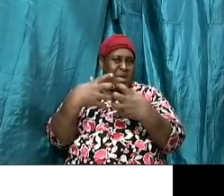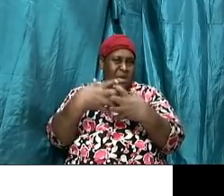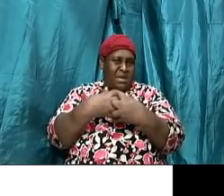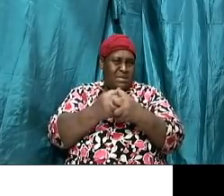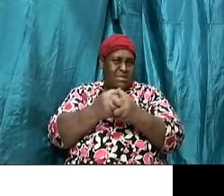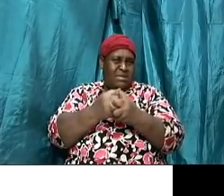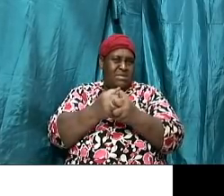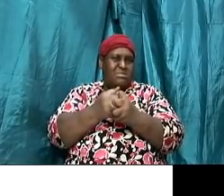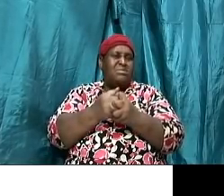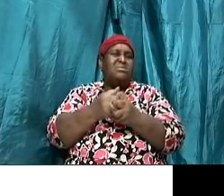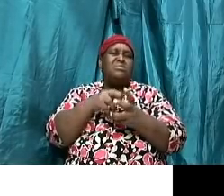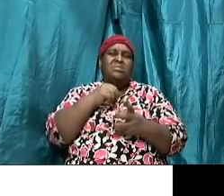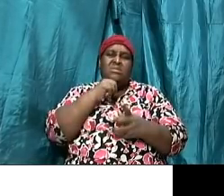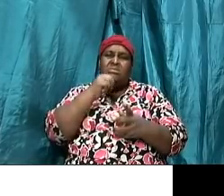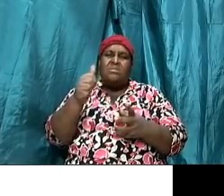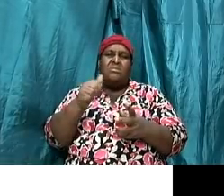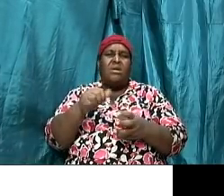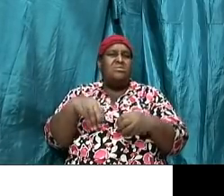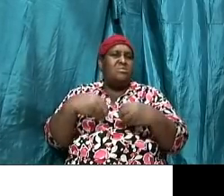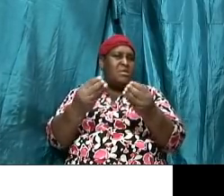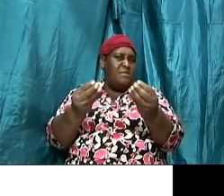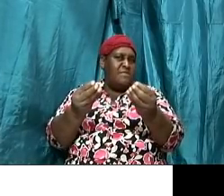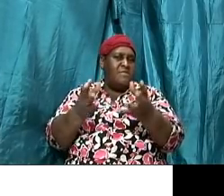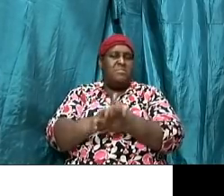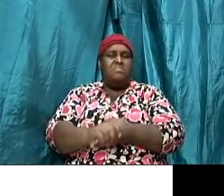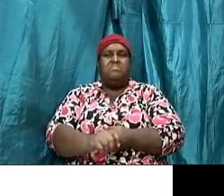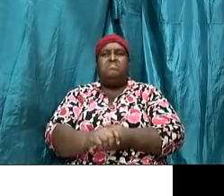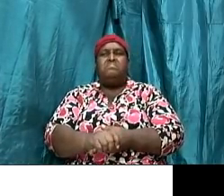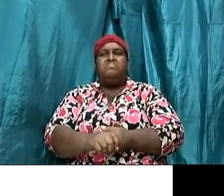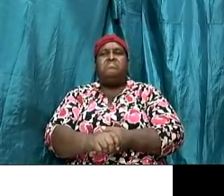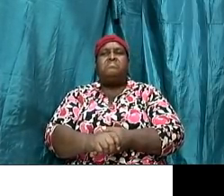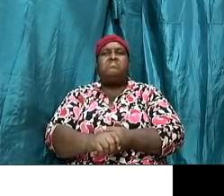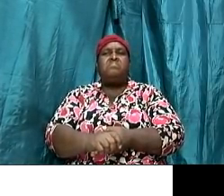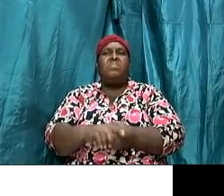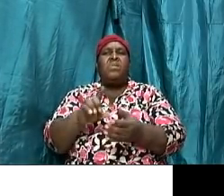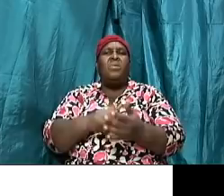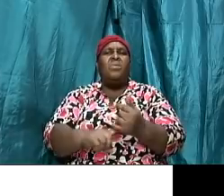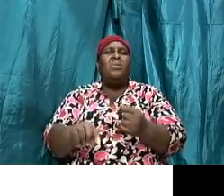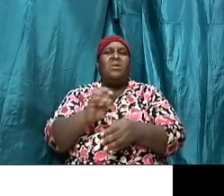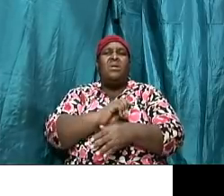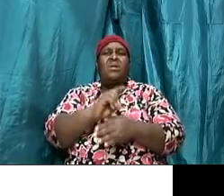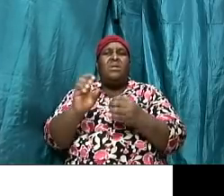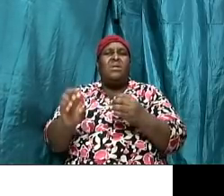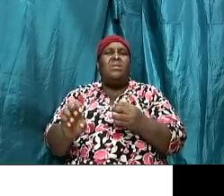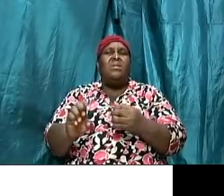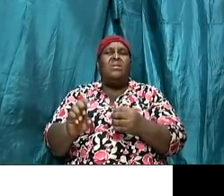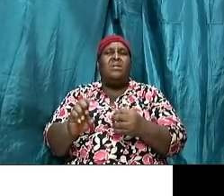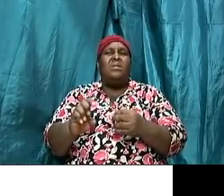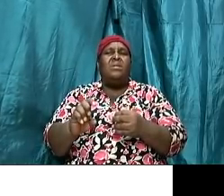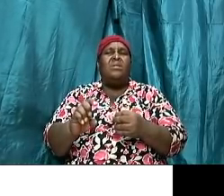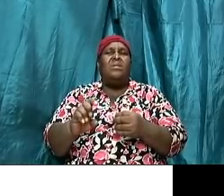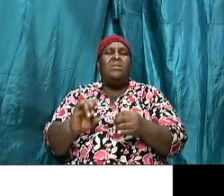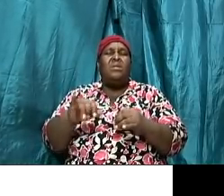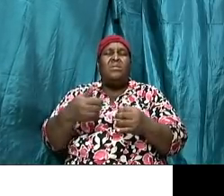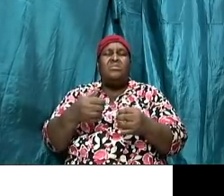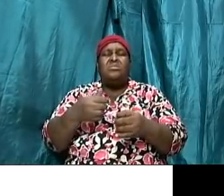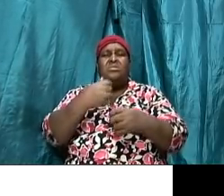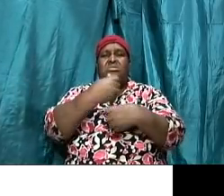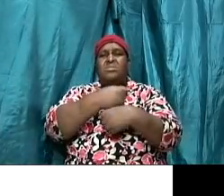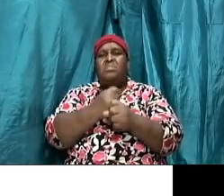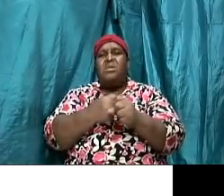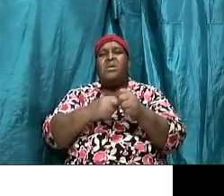apply. Praise God. Now, what I have done, and trust me, brethren, is just to set a foundation